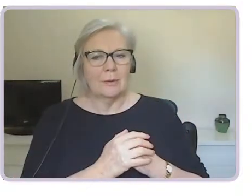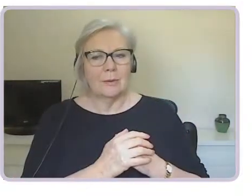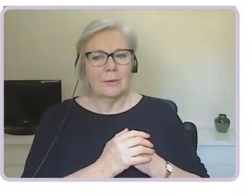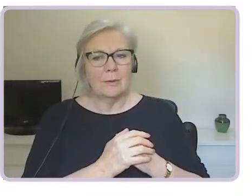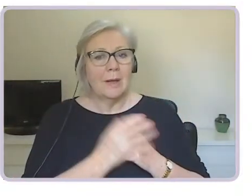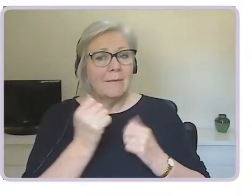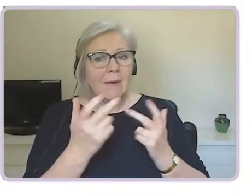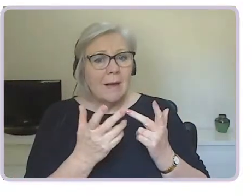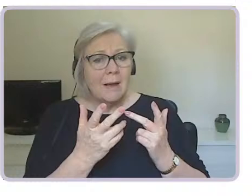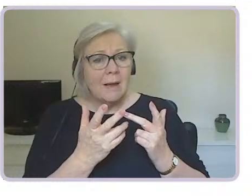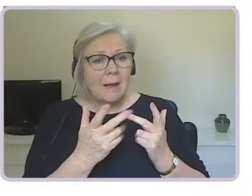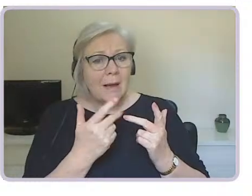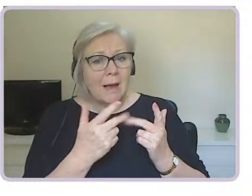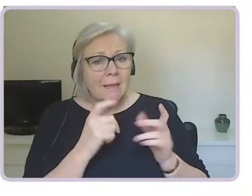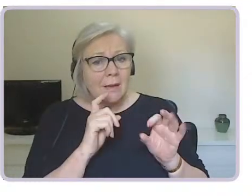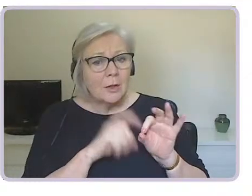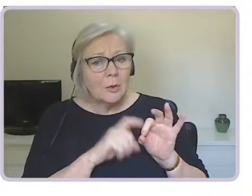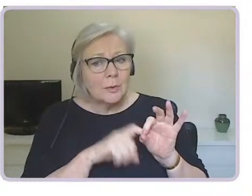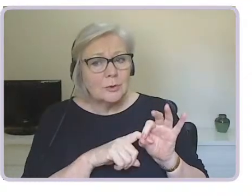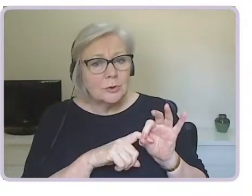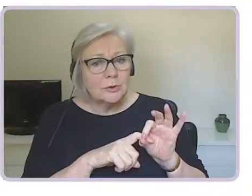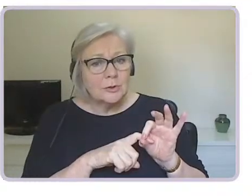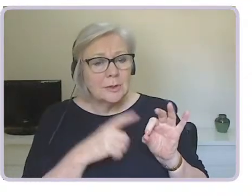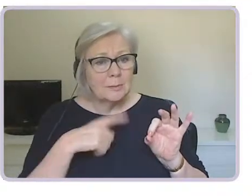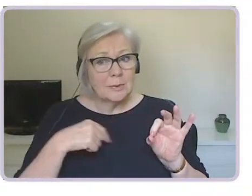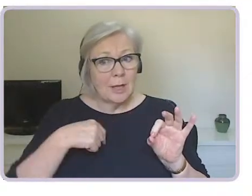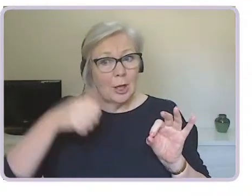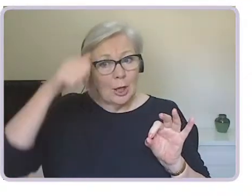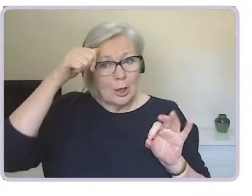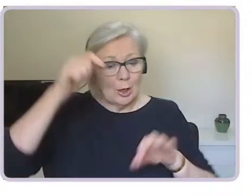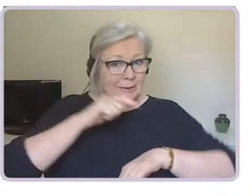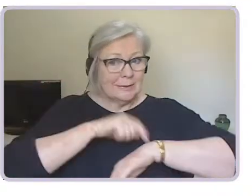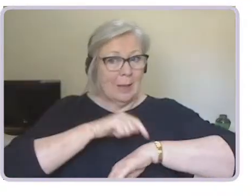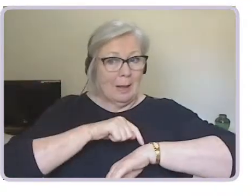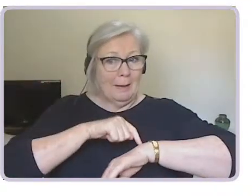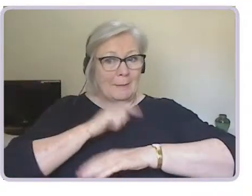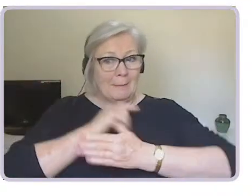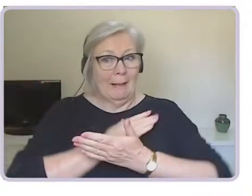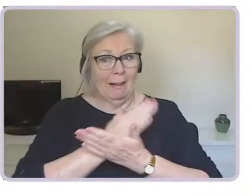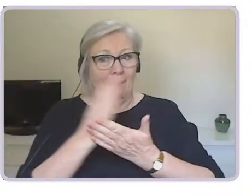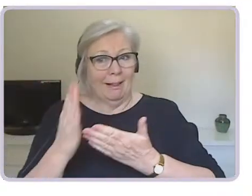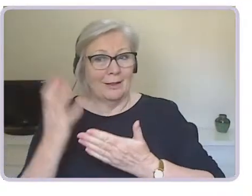other questions? Because I'm aware we're running over time.